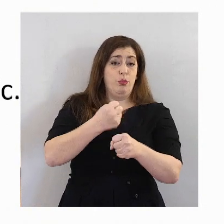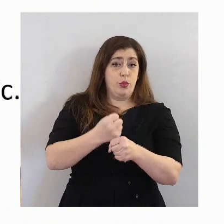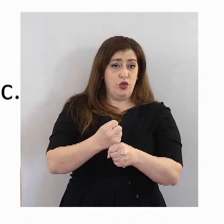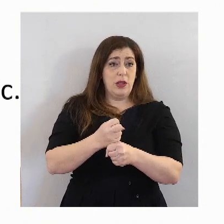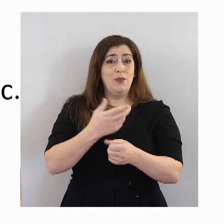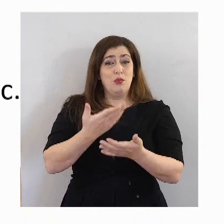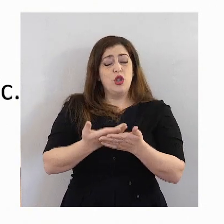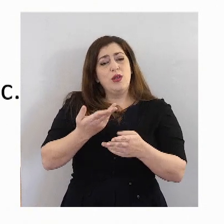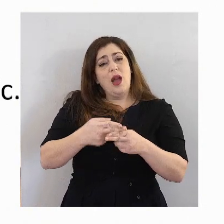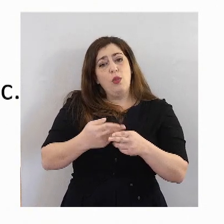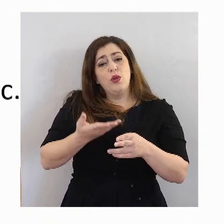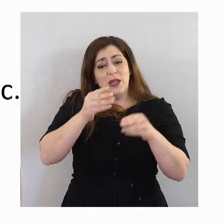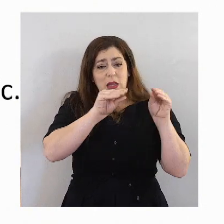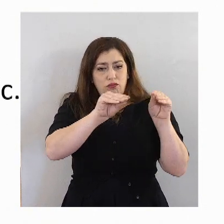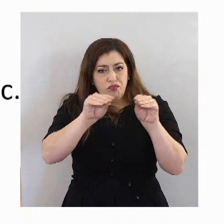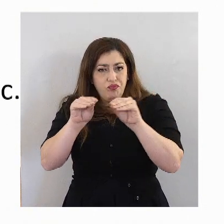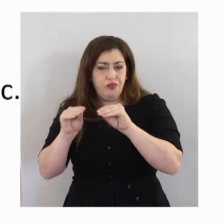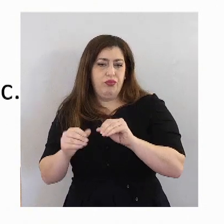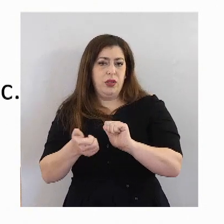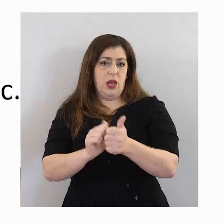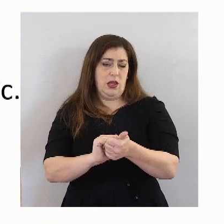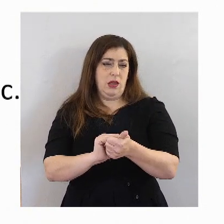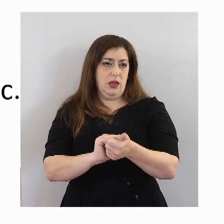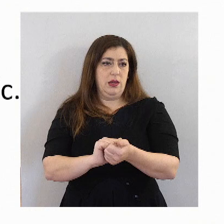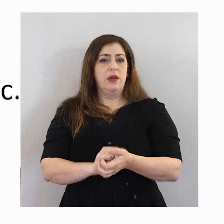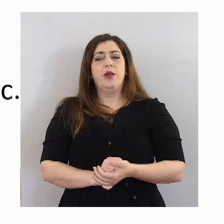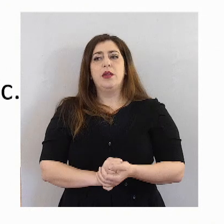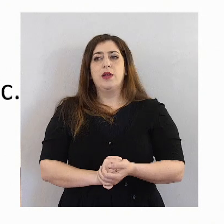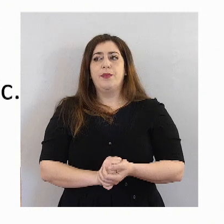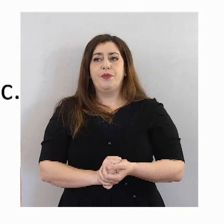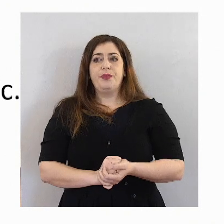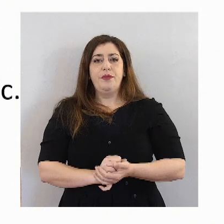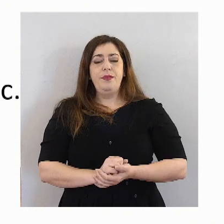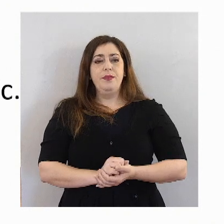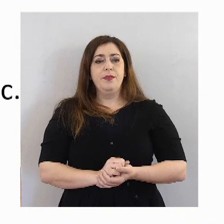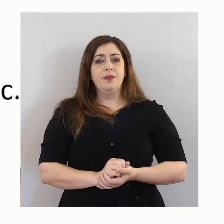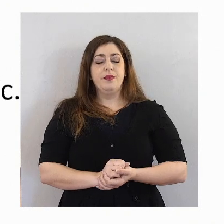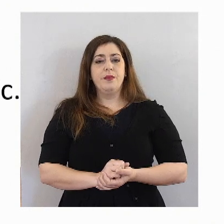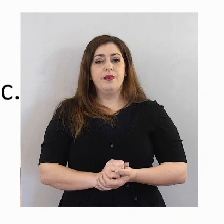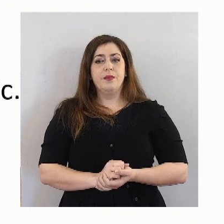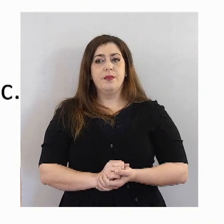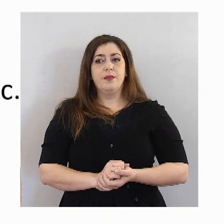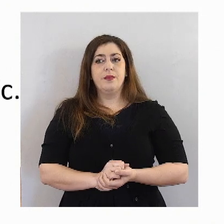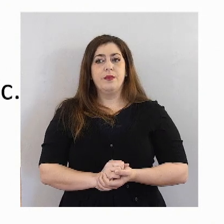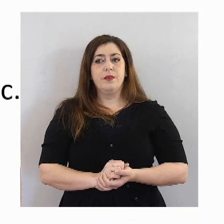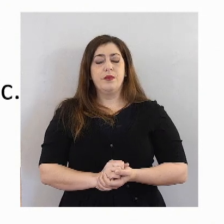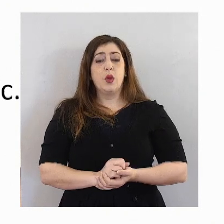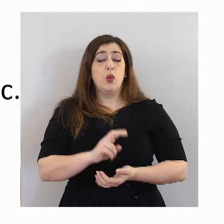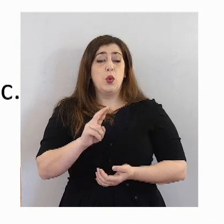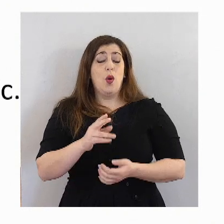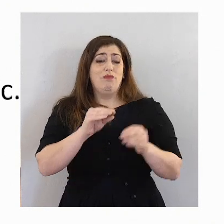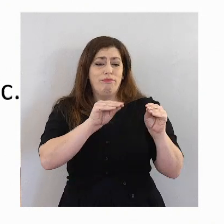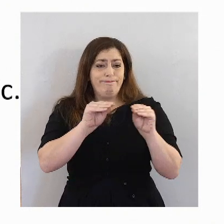with nurses from the Assisted Reproductive Technology Clinic and with psychiatry trainees, reaching an